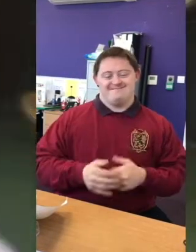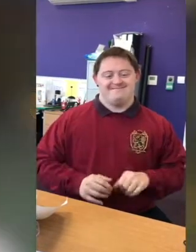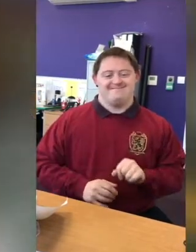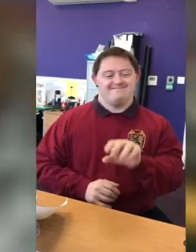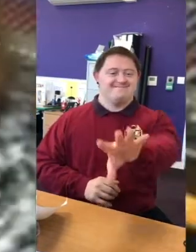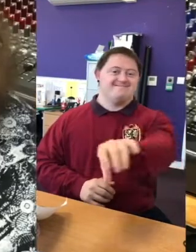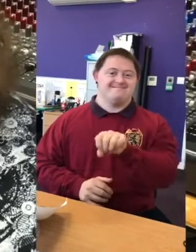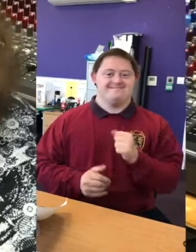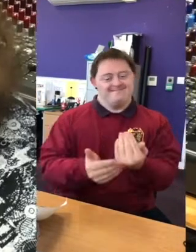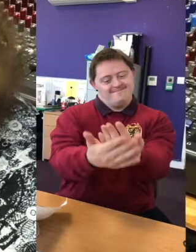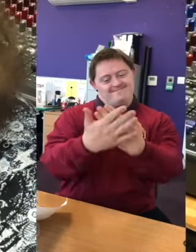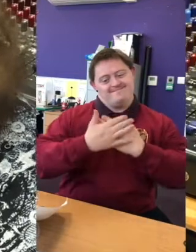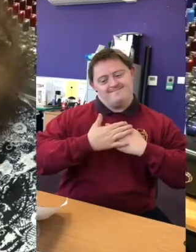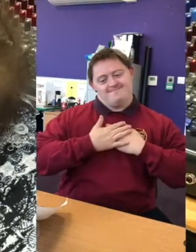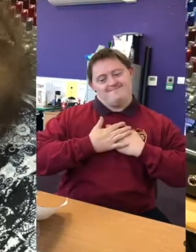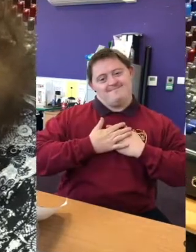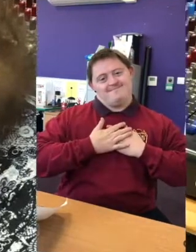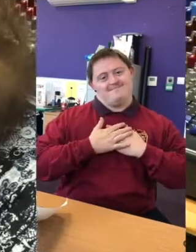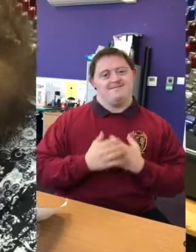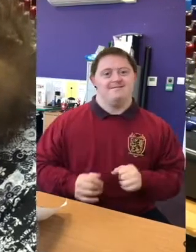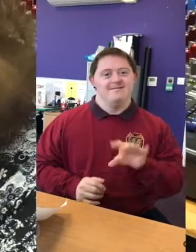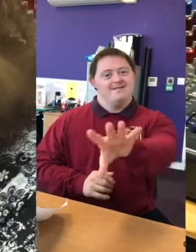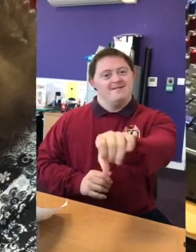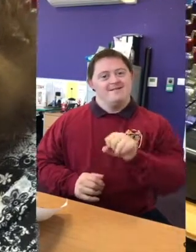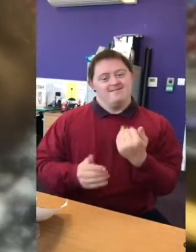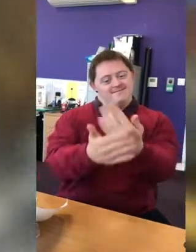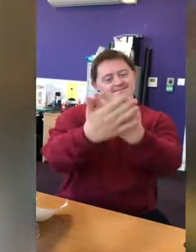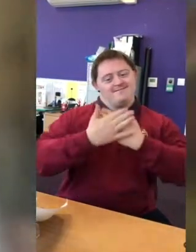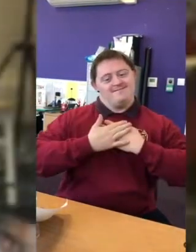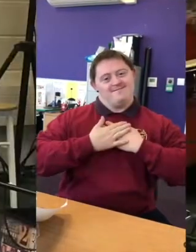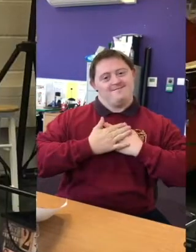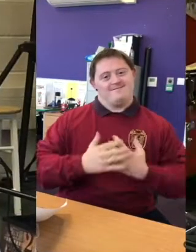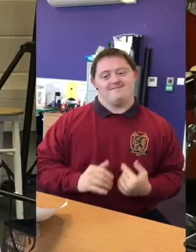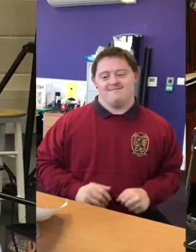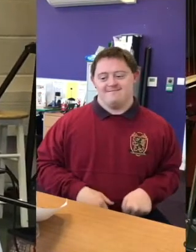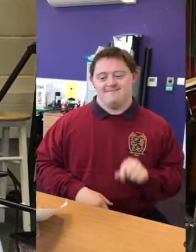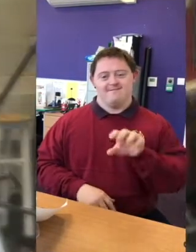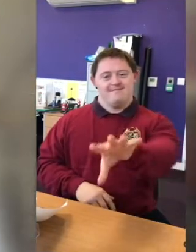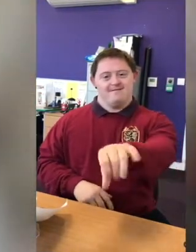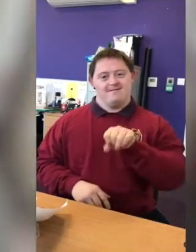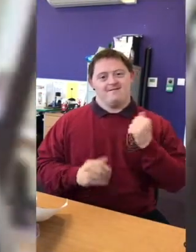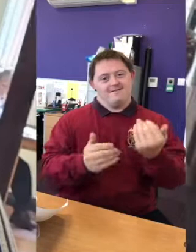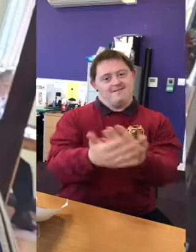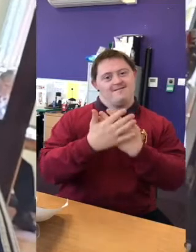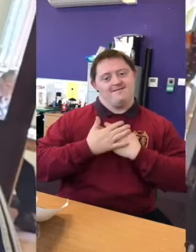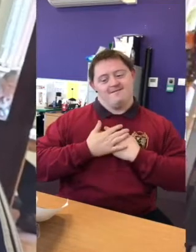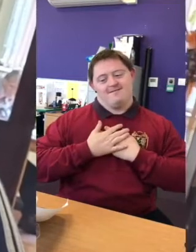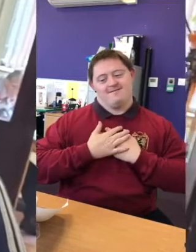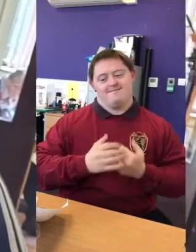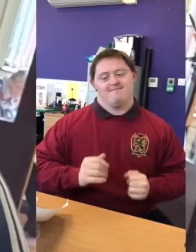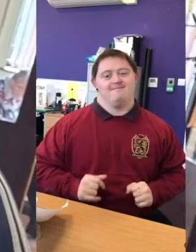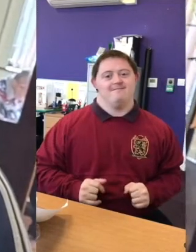Take a breath. Take a breath. Take a breath.